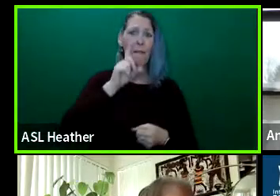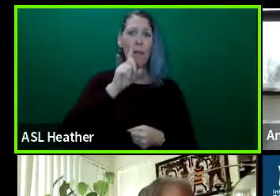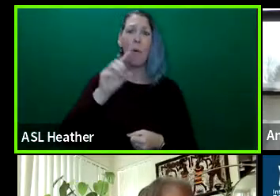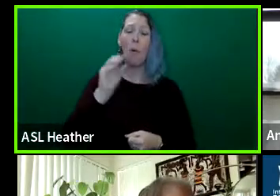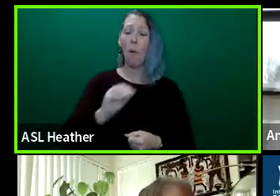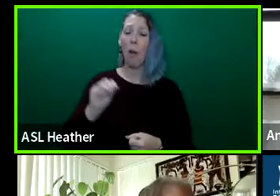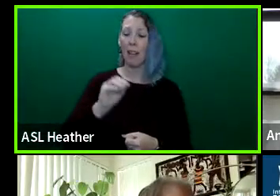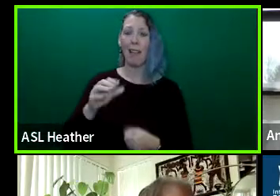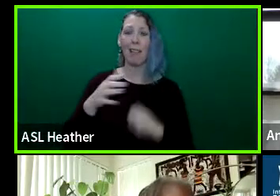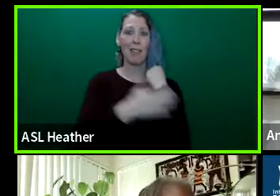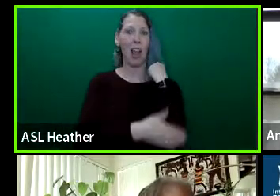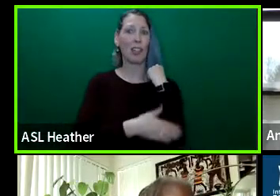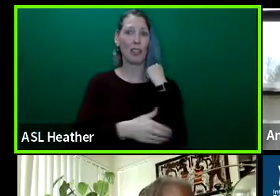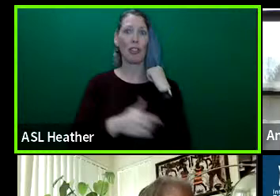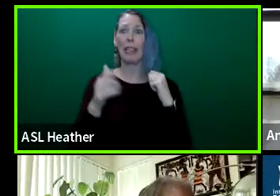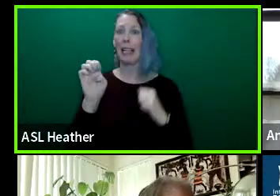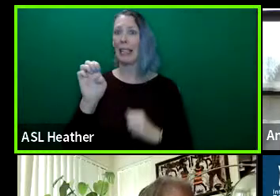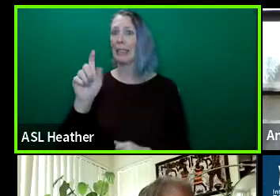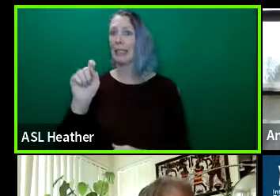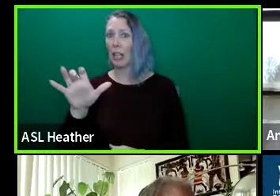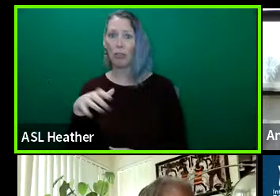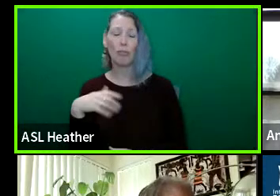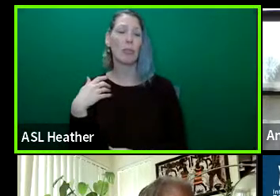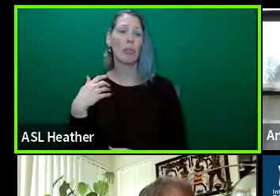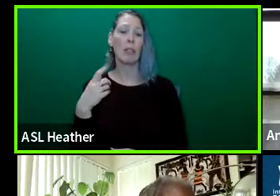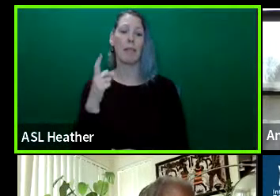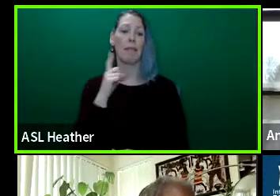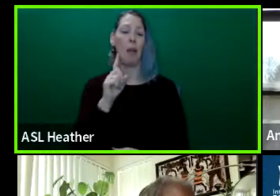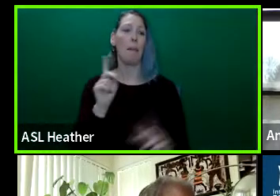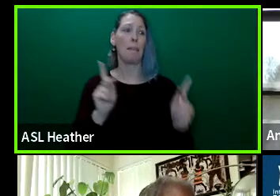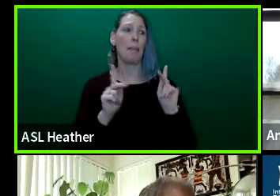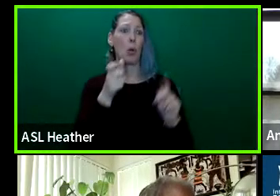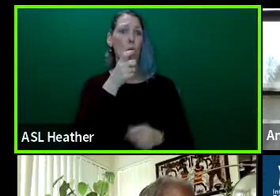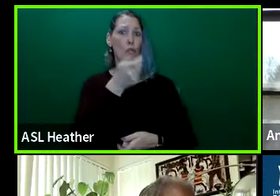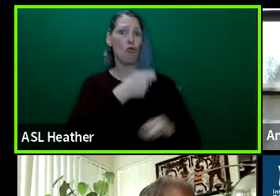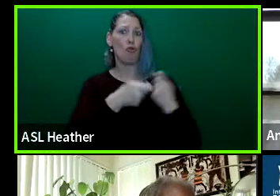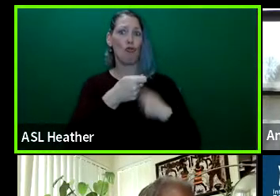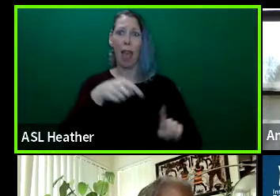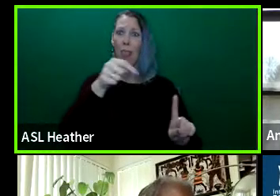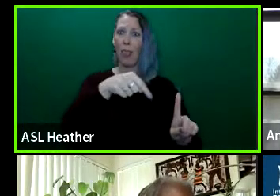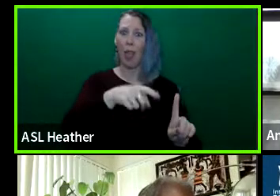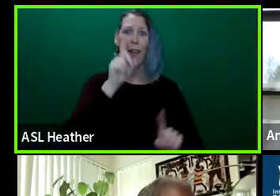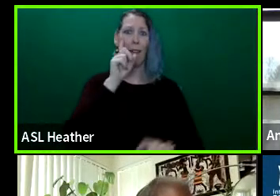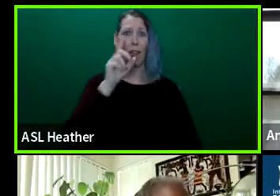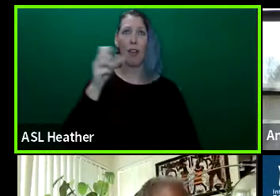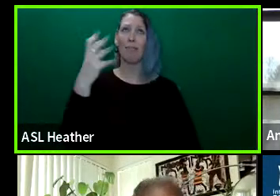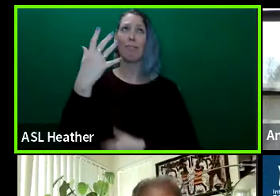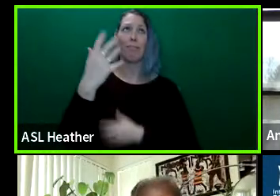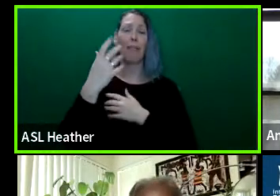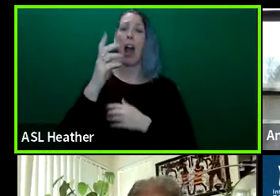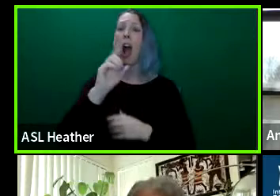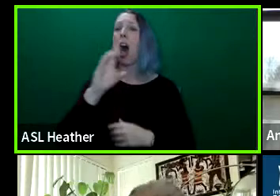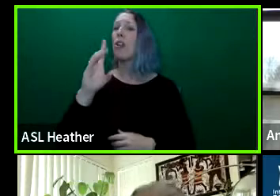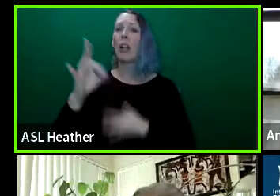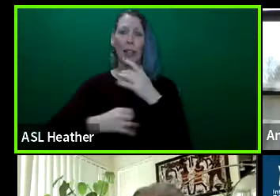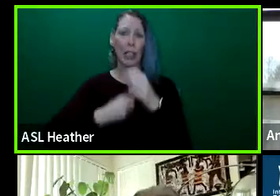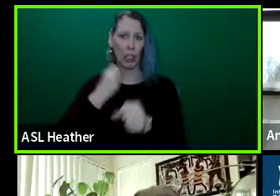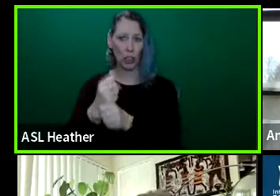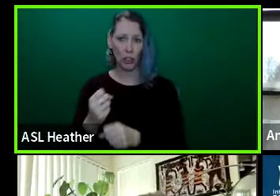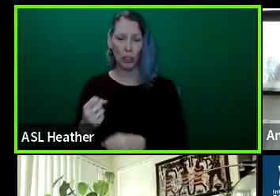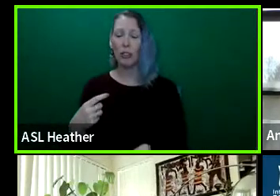country, et cetera. Native peoples have traded there for, hundreds and hundreds of years. We ought to